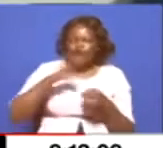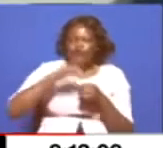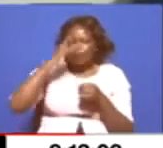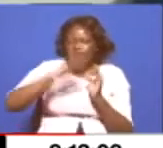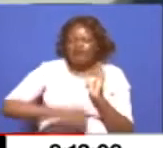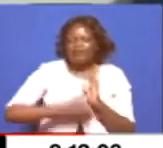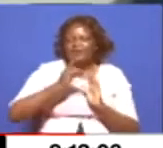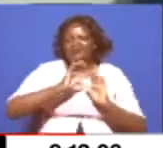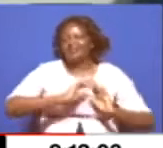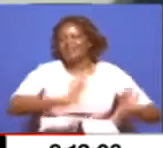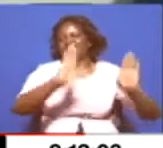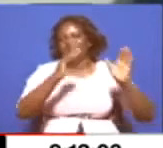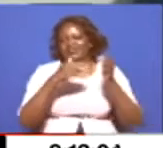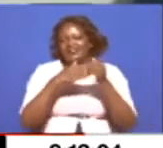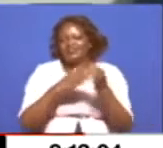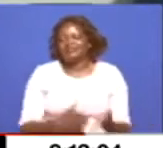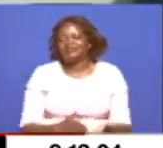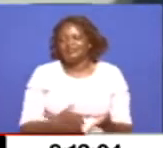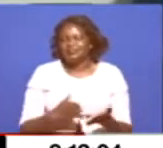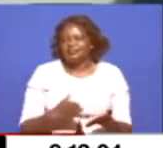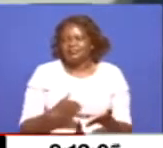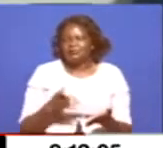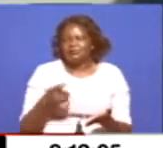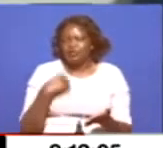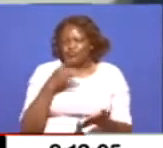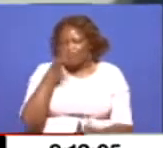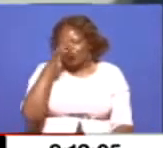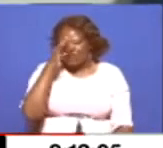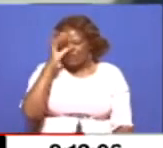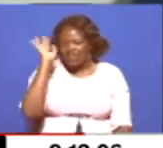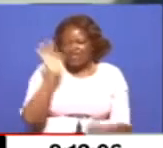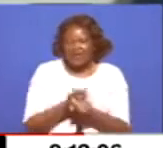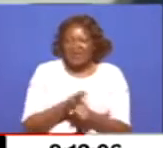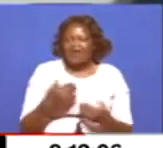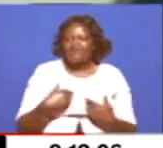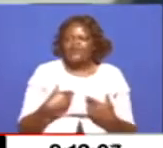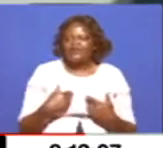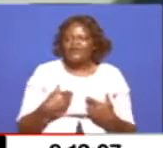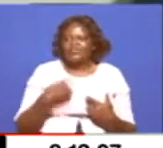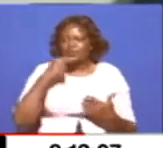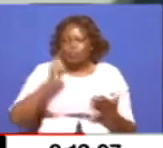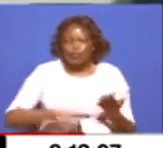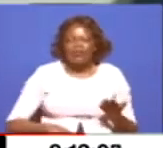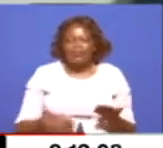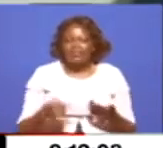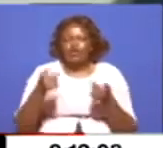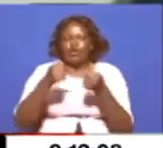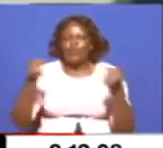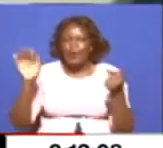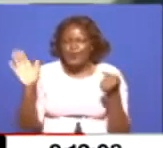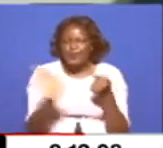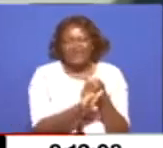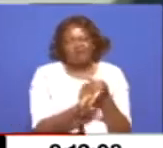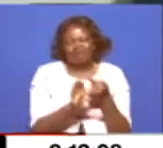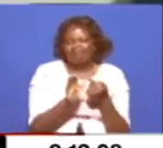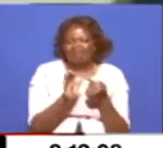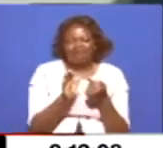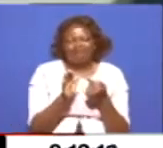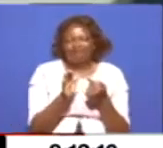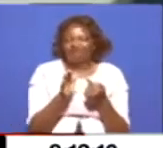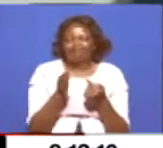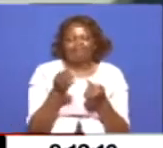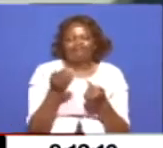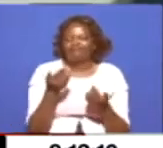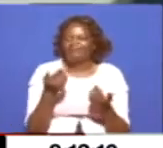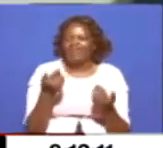shun leaders he described as deceitful. The alliance's leaders say their opponents have no track record to show for the